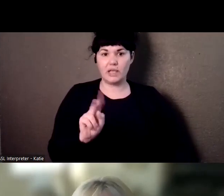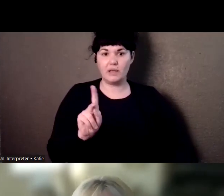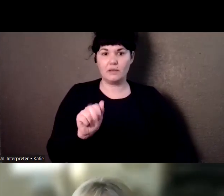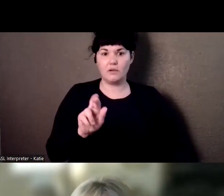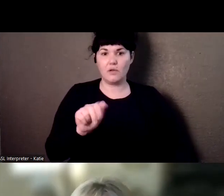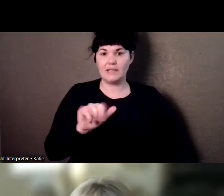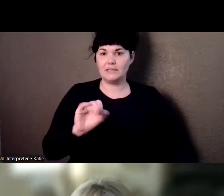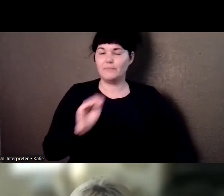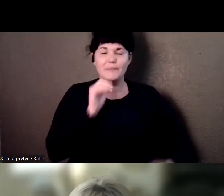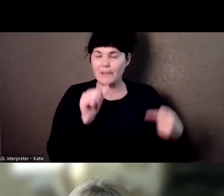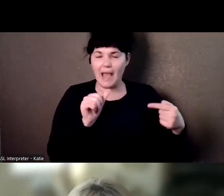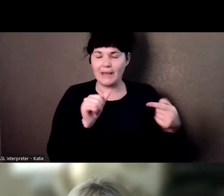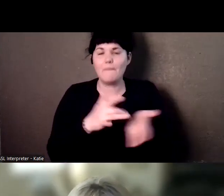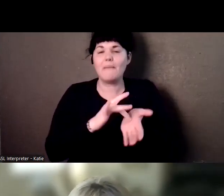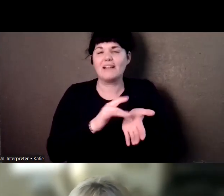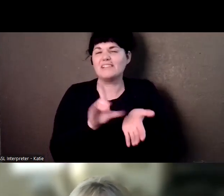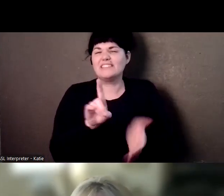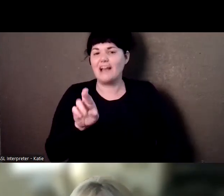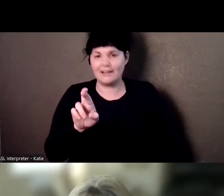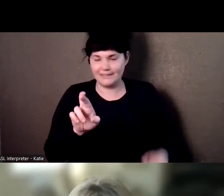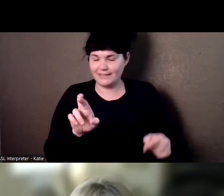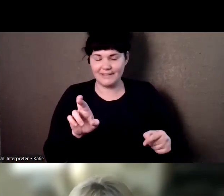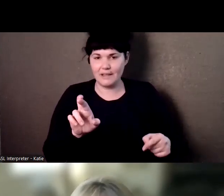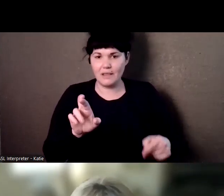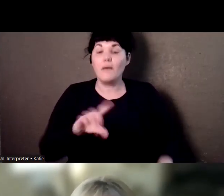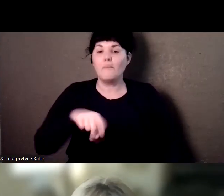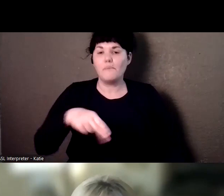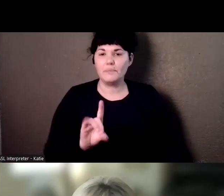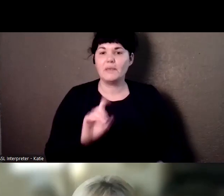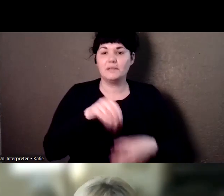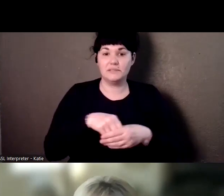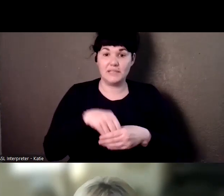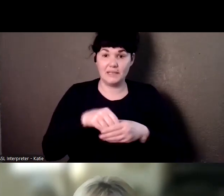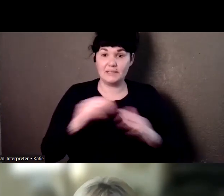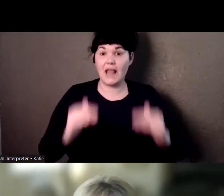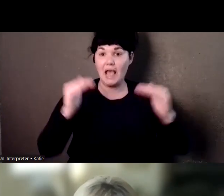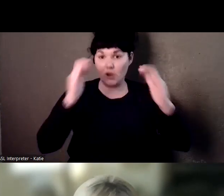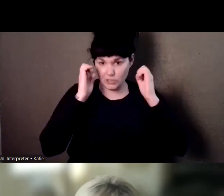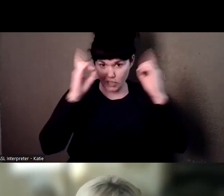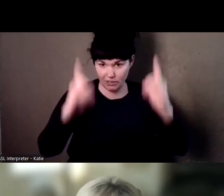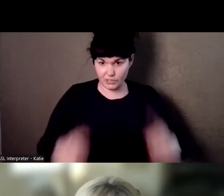doctor. My doctorate is in higher education.